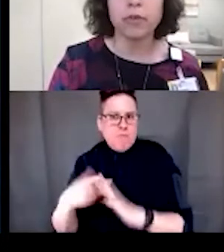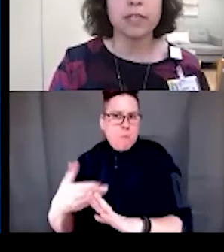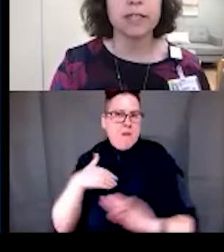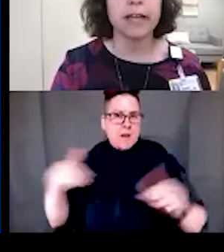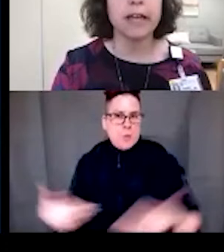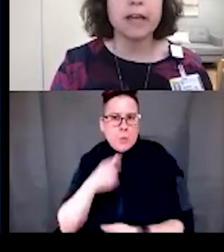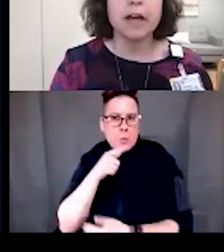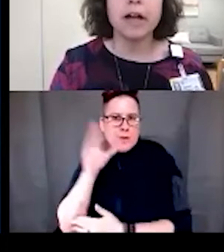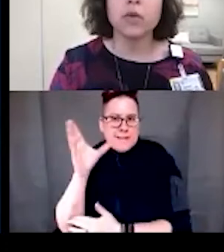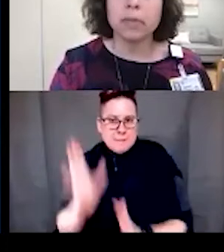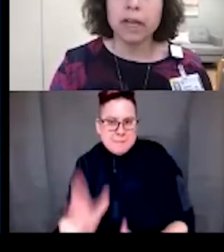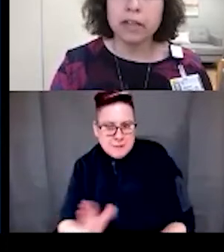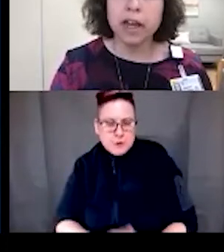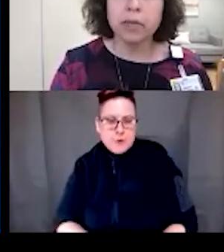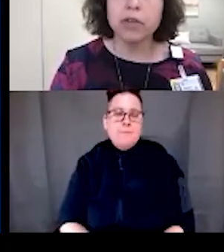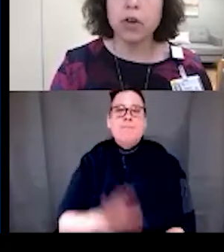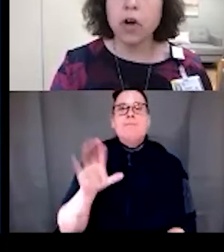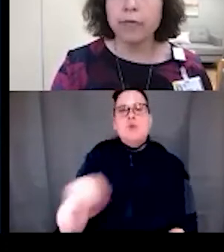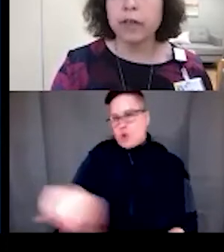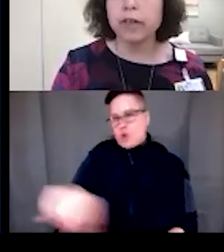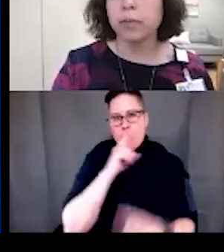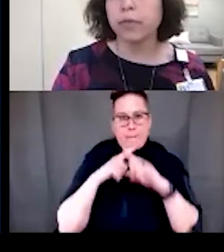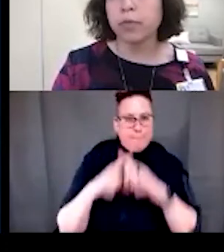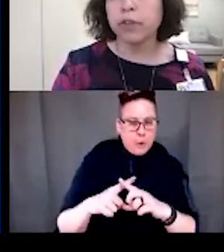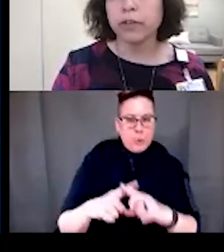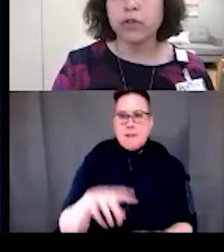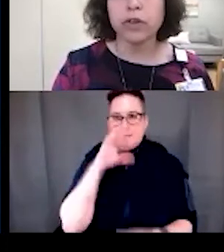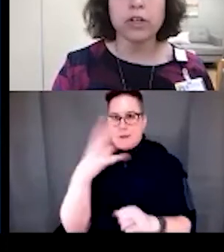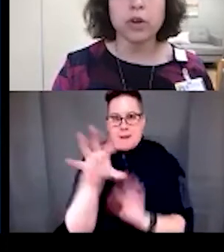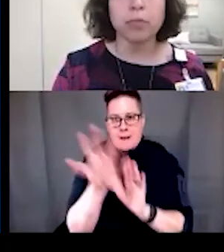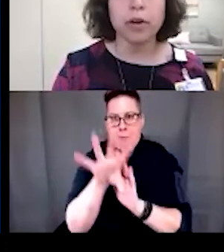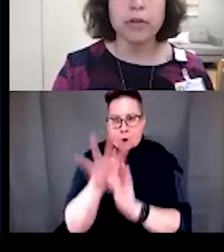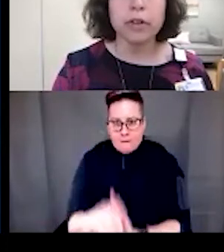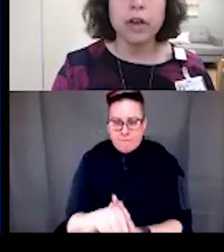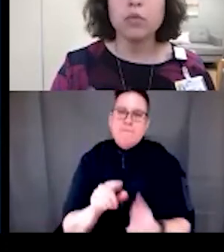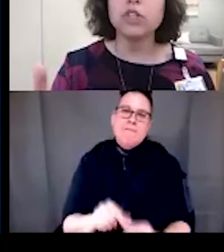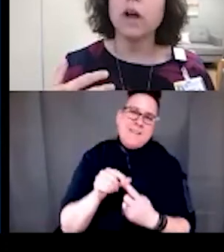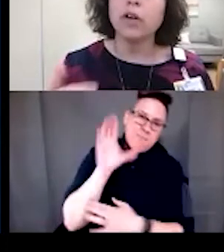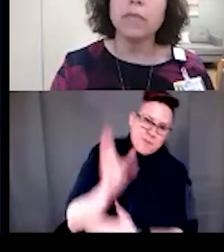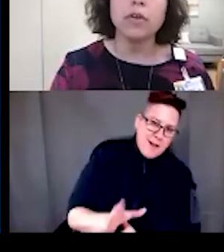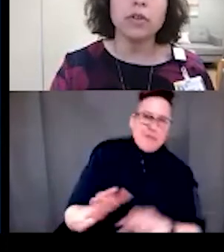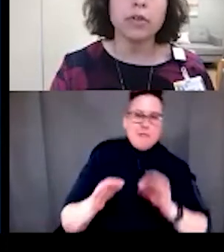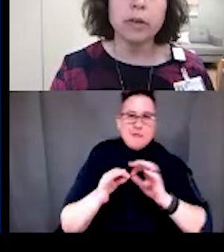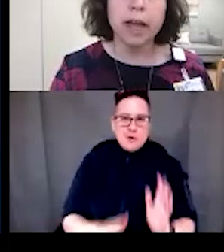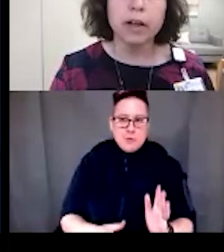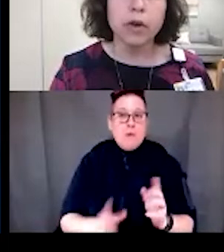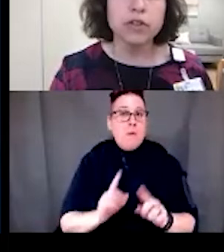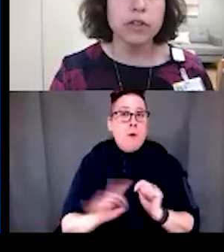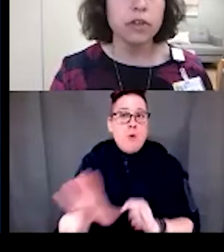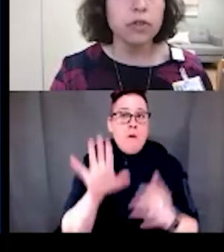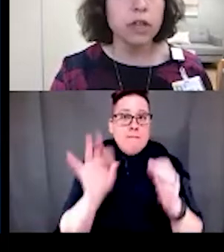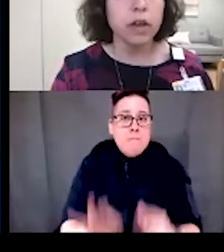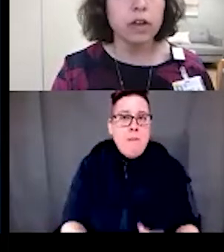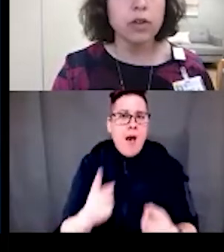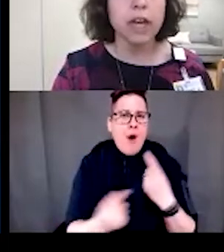speaker for today. Your mics and cameras are off except for presenters and interpreters. We do welcome, though, your feedback and